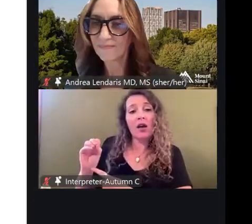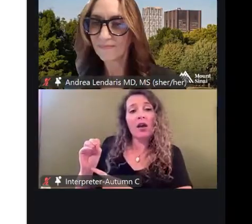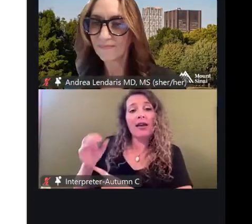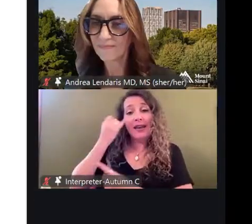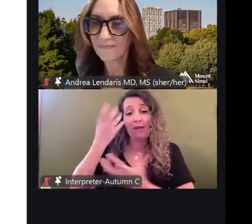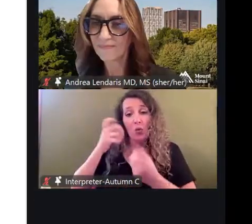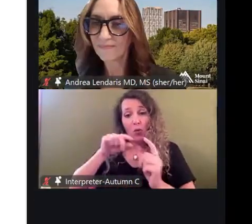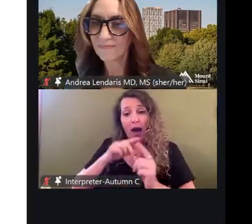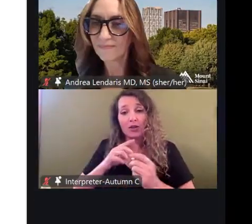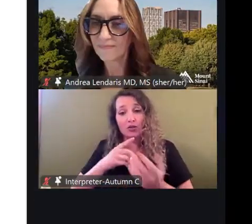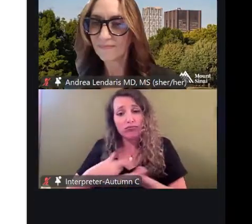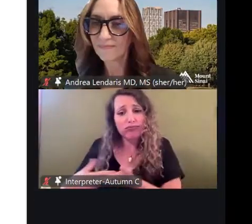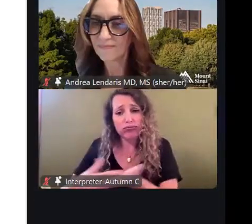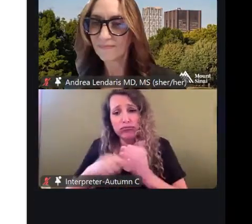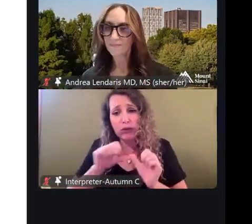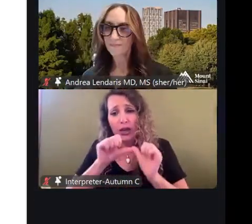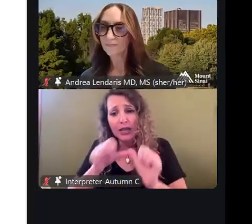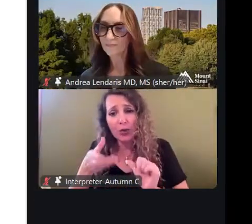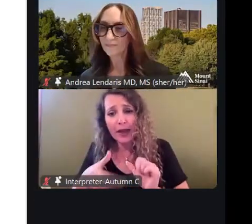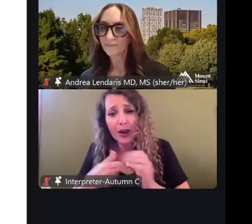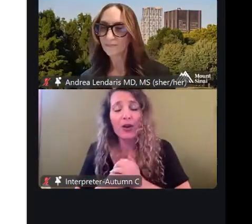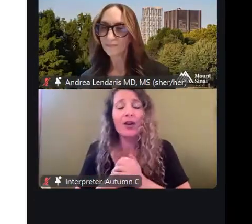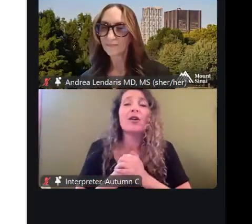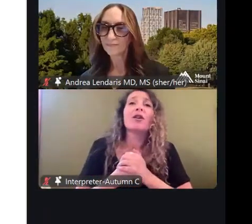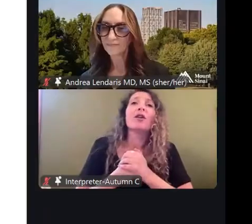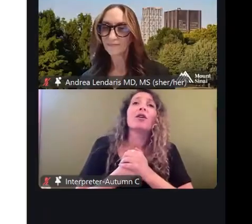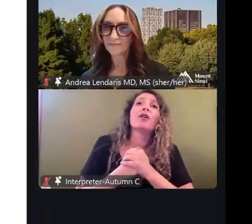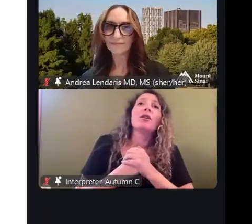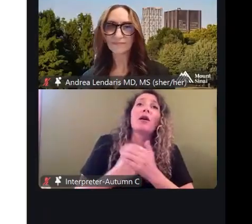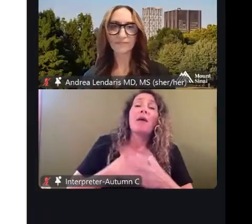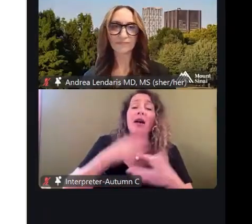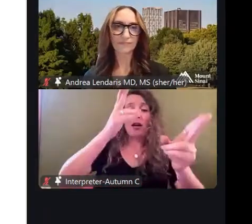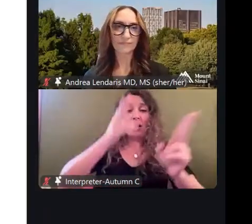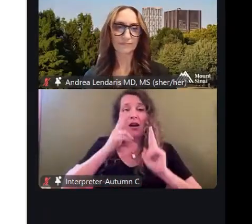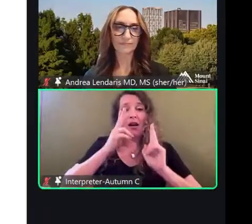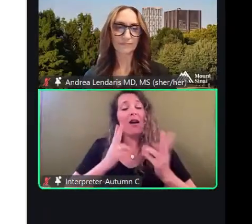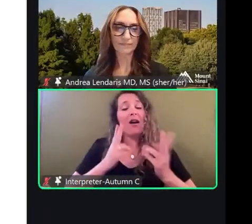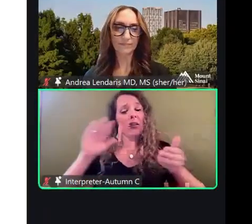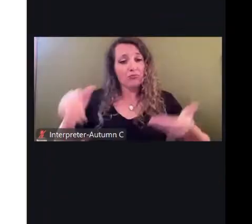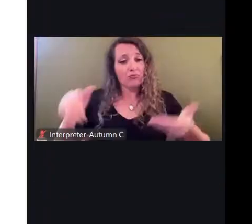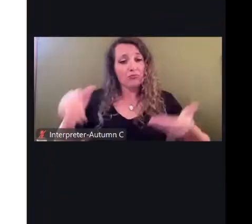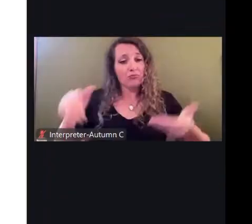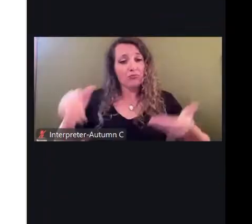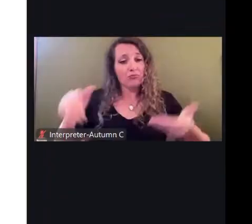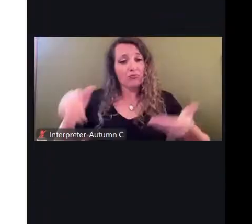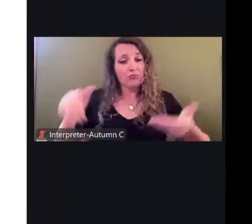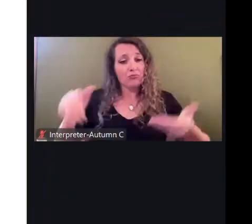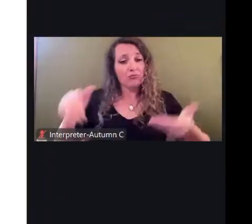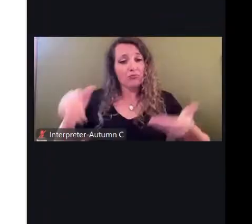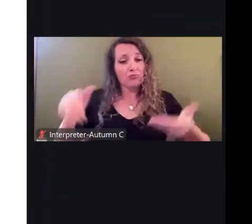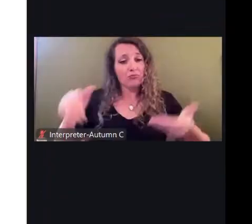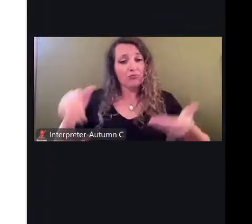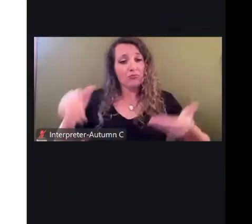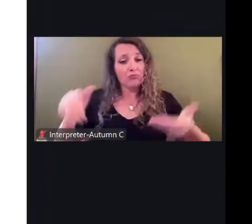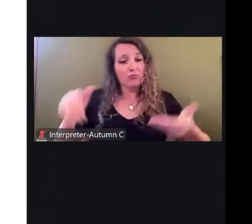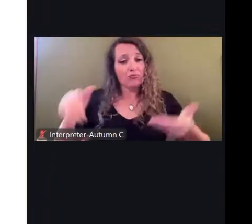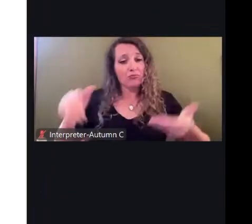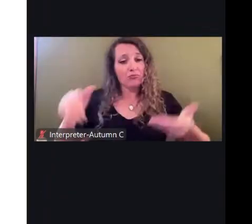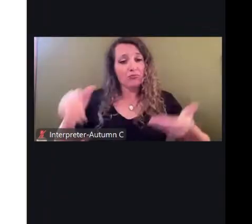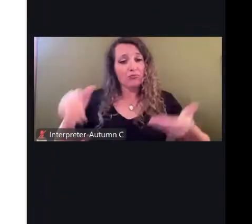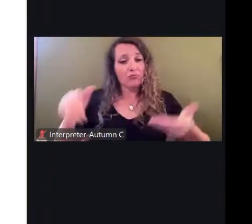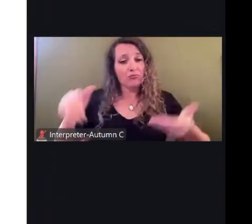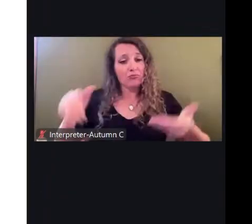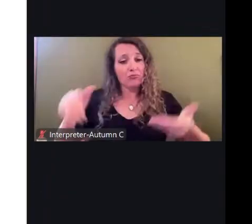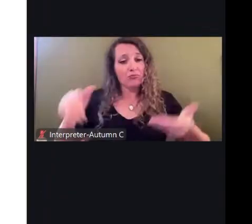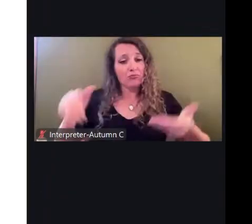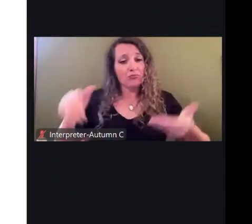and continue some of that discussion there. Next, it's my honor to introduce Dr. Suchi Rastogi. She's the CEO and Executive Director of the Disability in